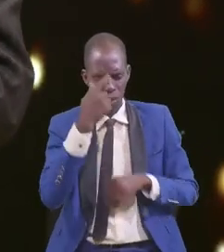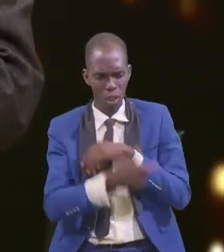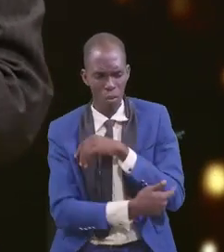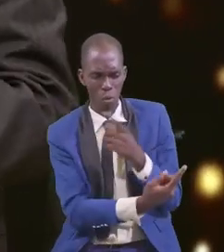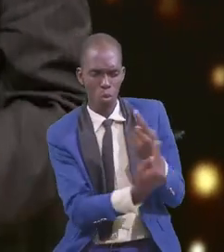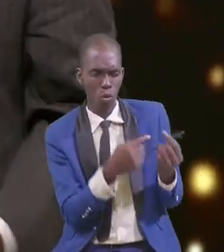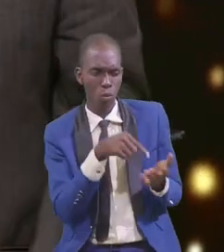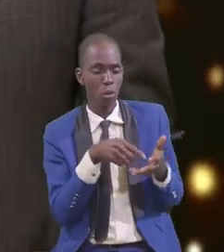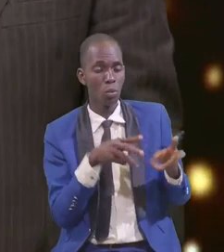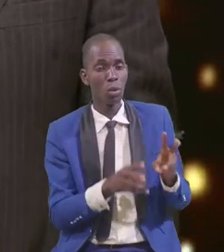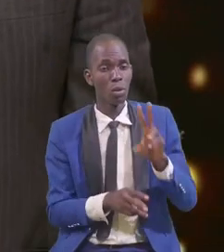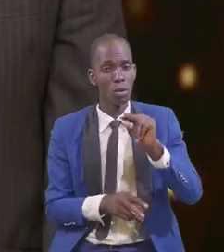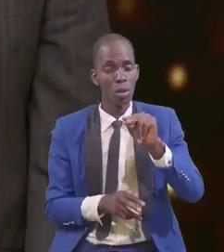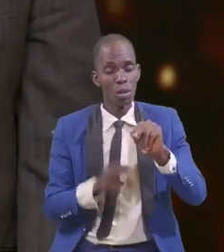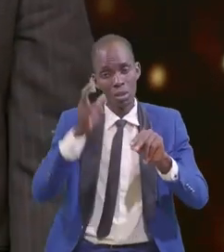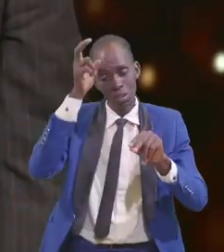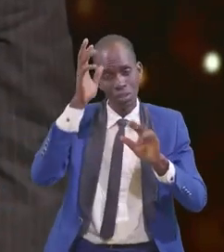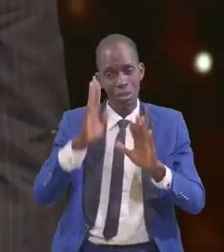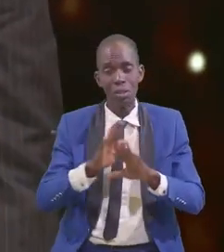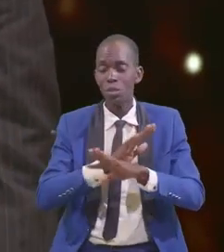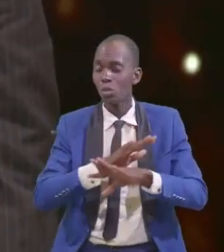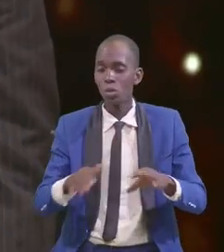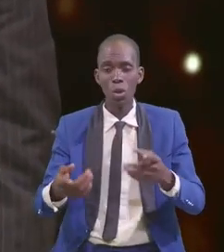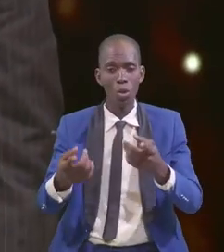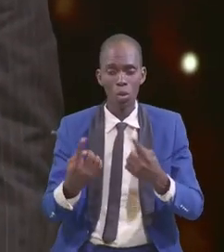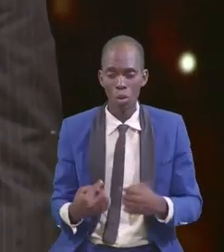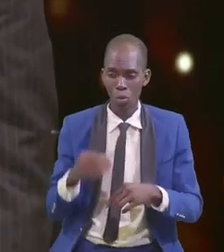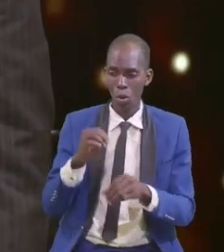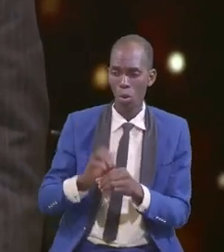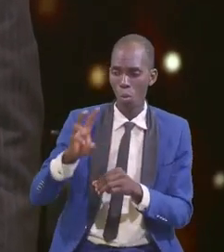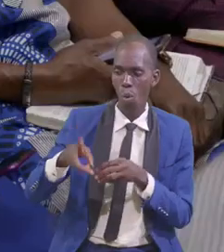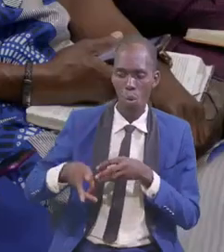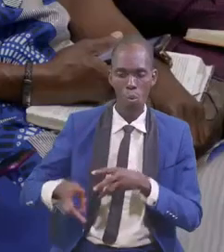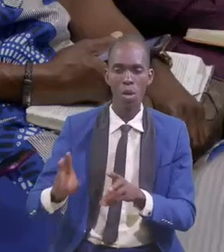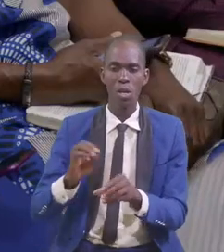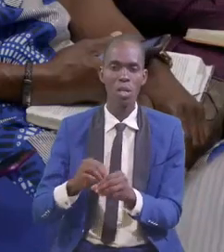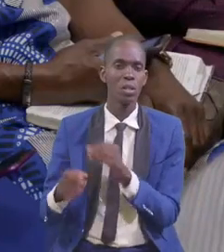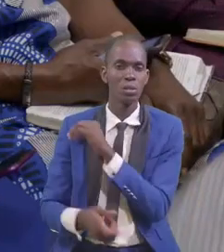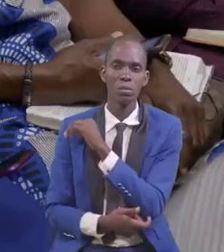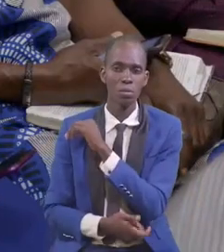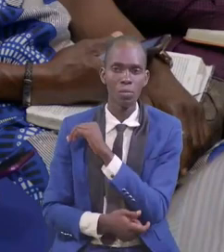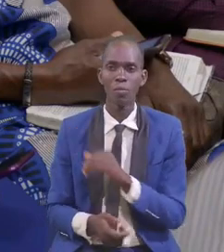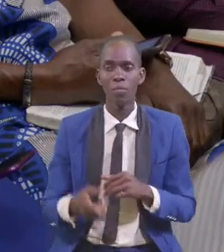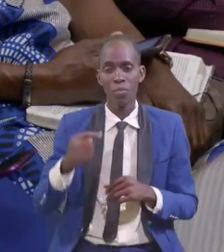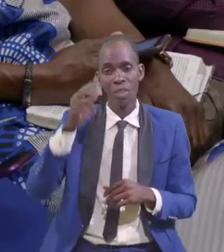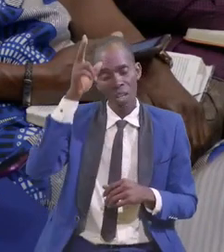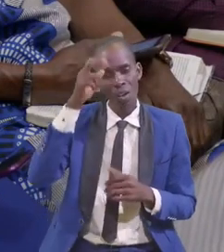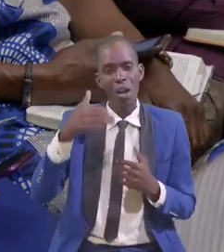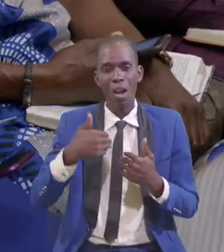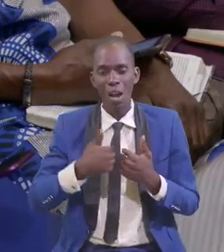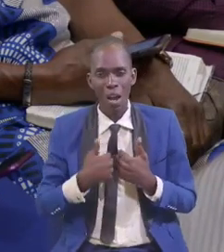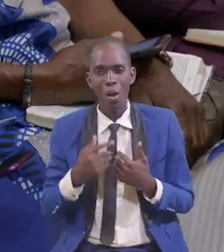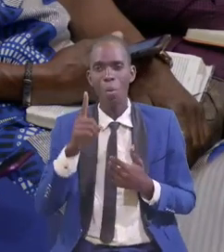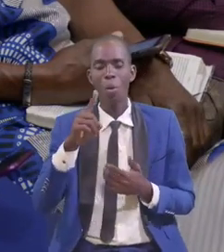does not concentrate only on one direction in temptation. He has